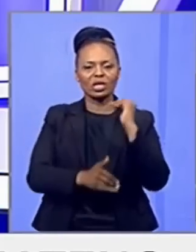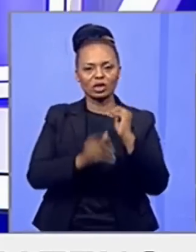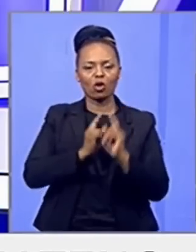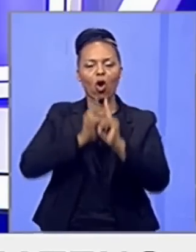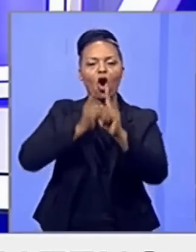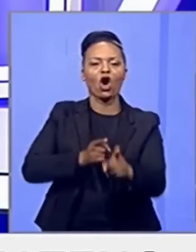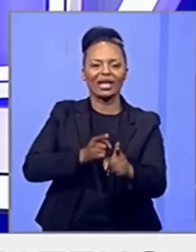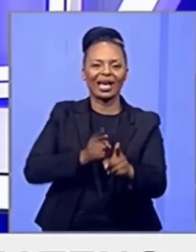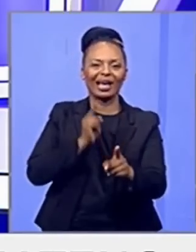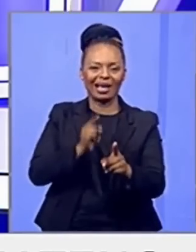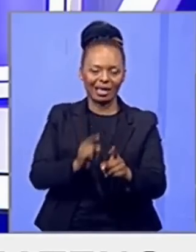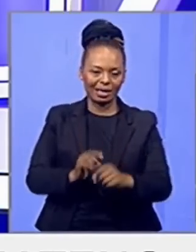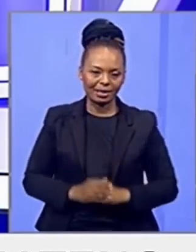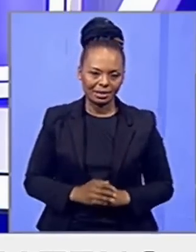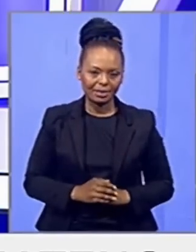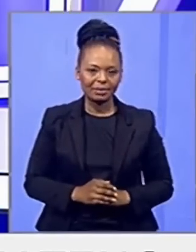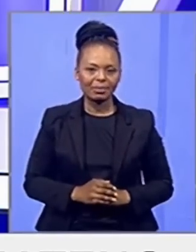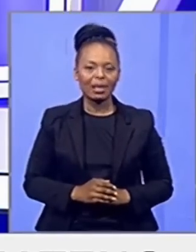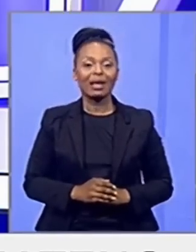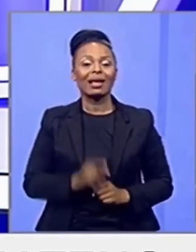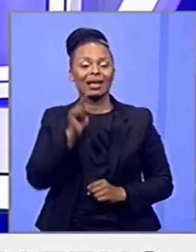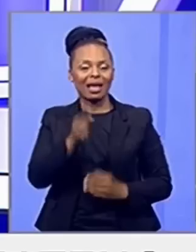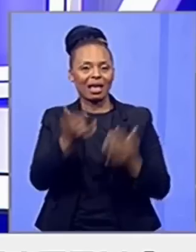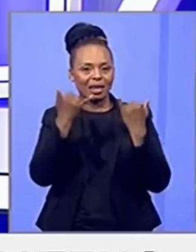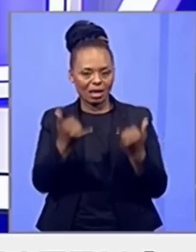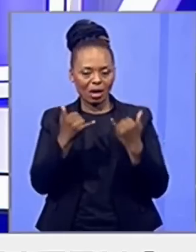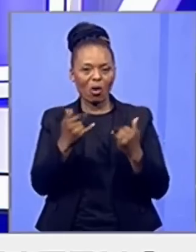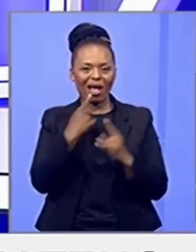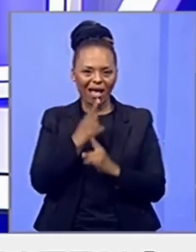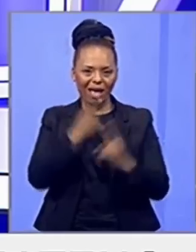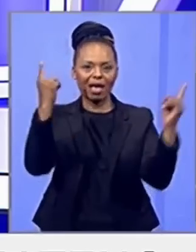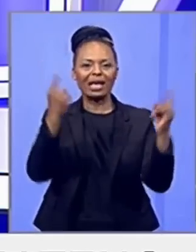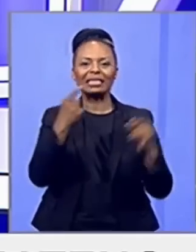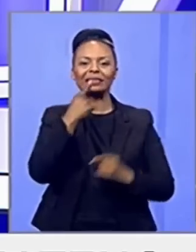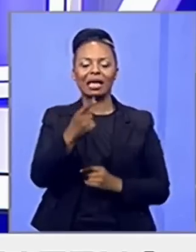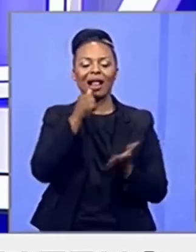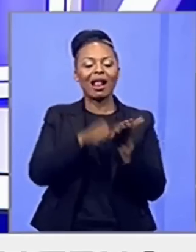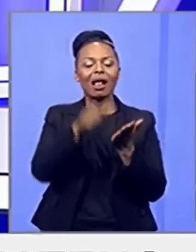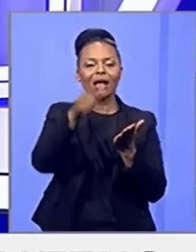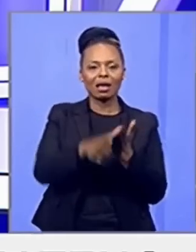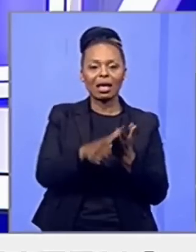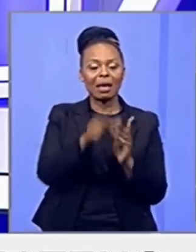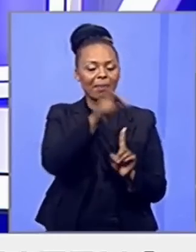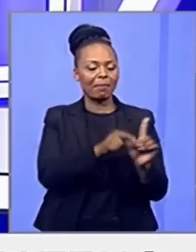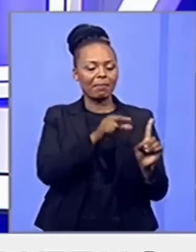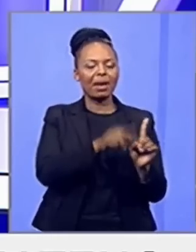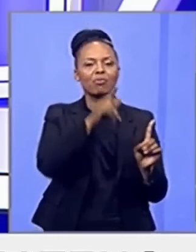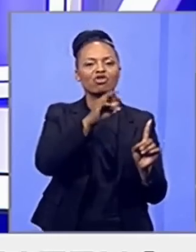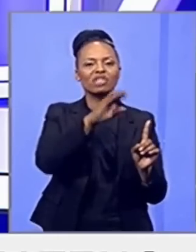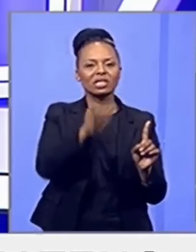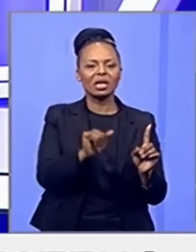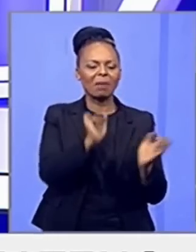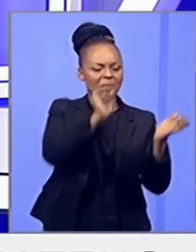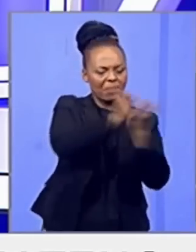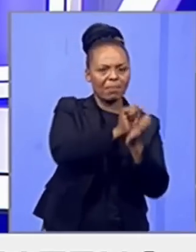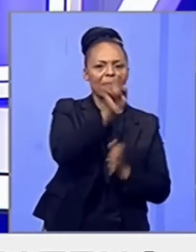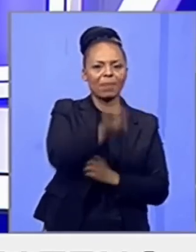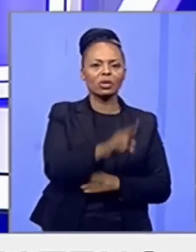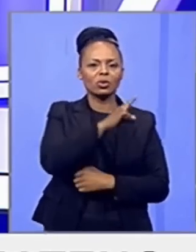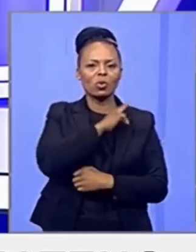goba protection order. Go ile go a lokollwa lengwalo la gore Patricia Mashale a golegwe morago ga